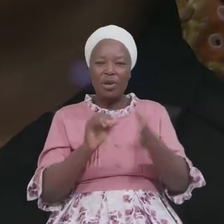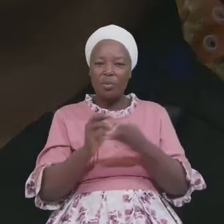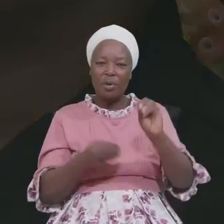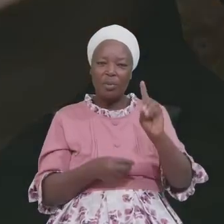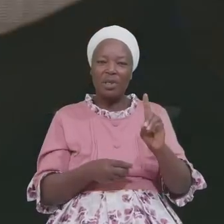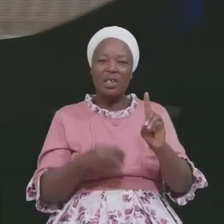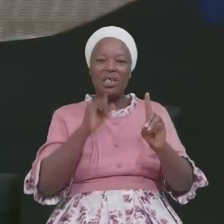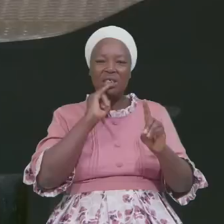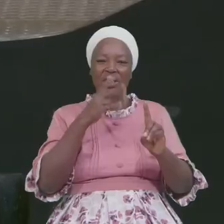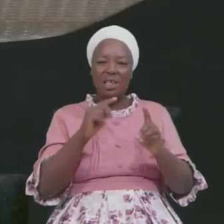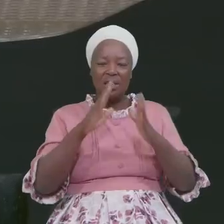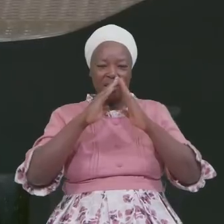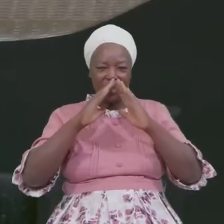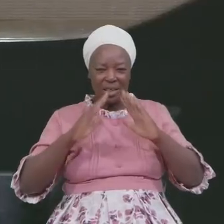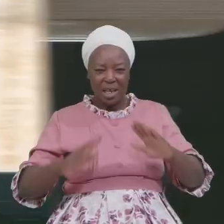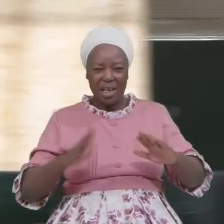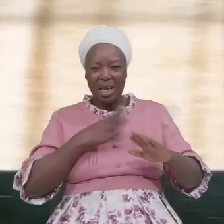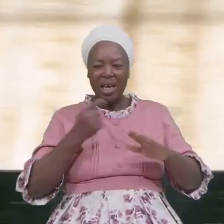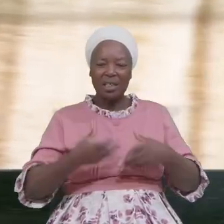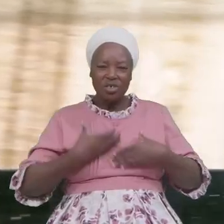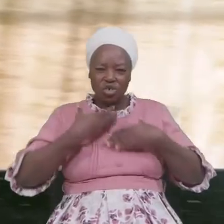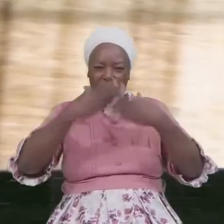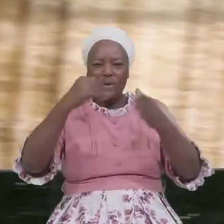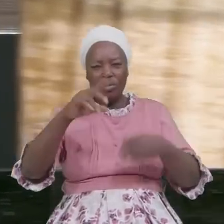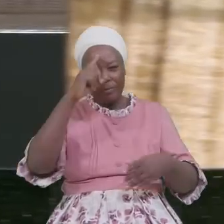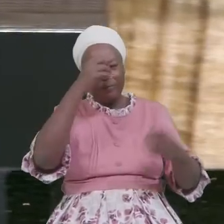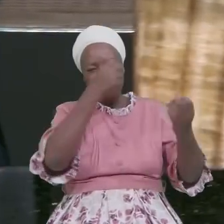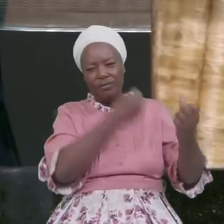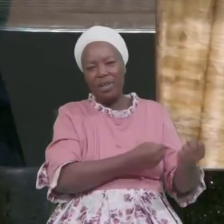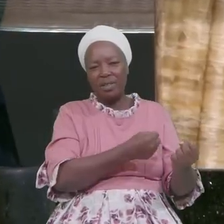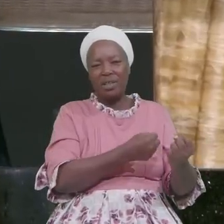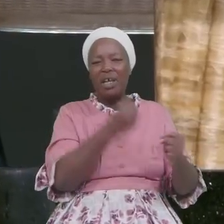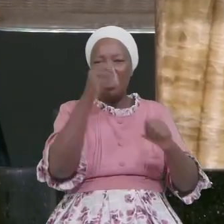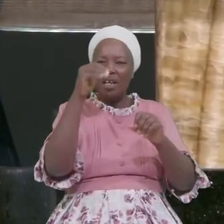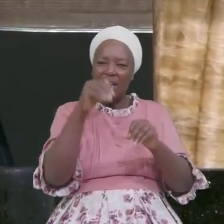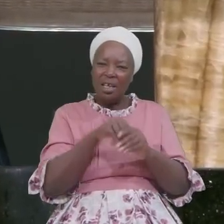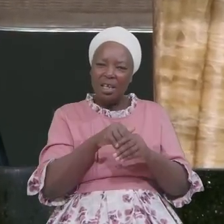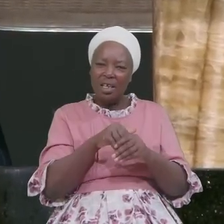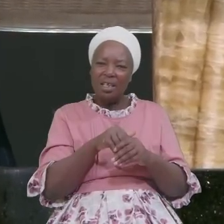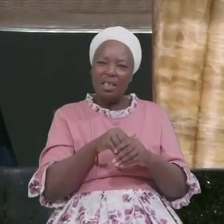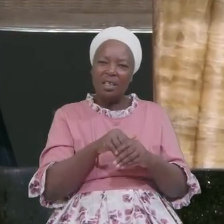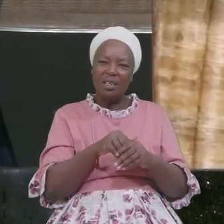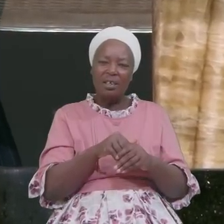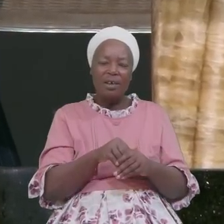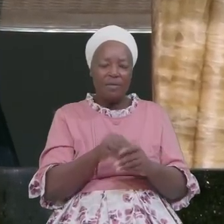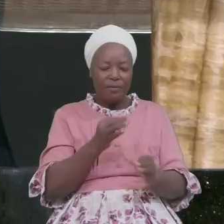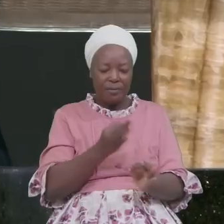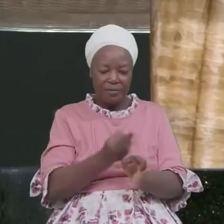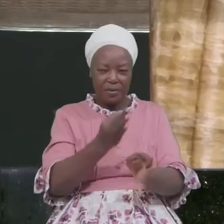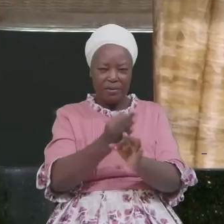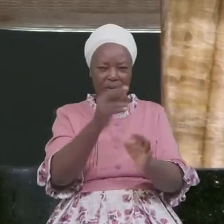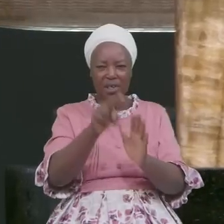number one, the silence and the shout of faith in faithfulness.